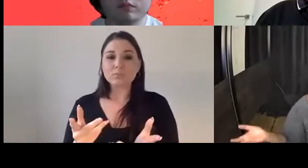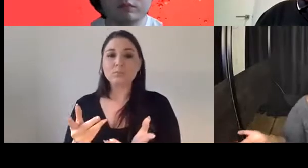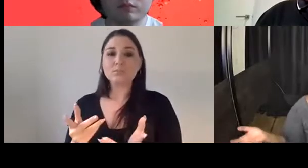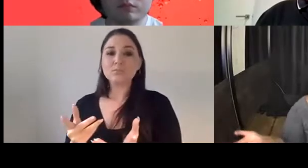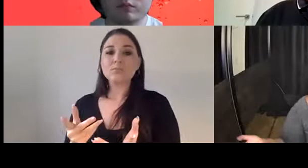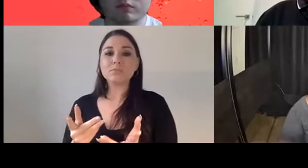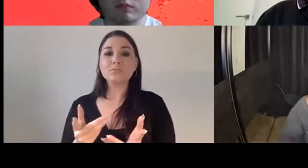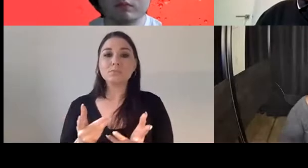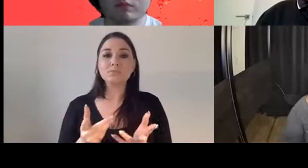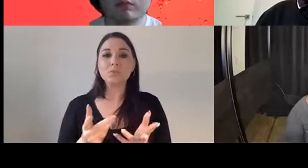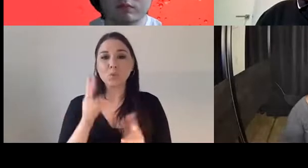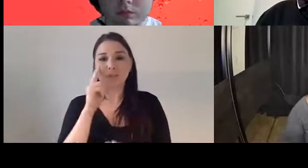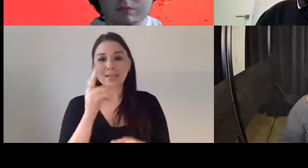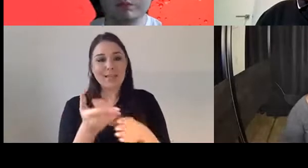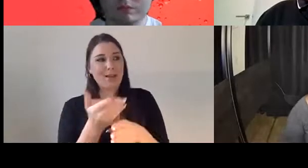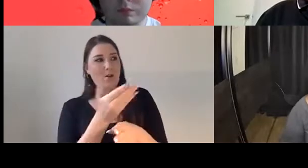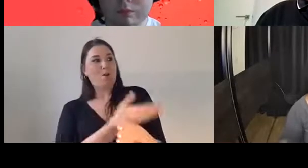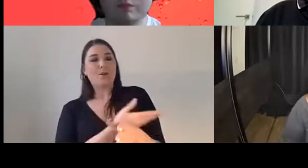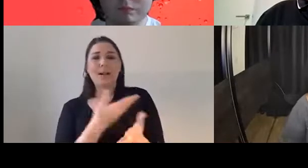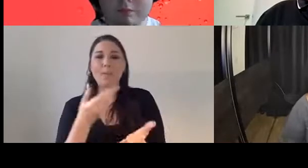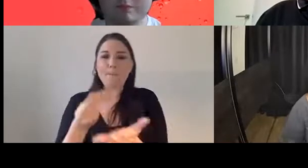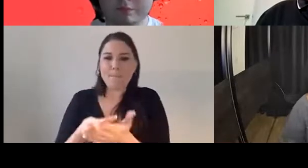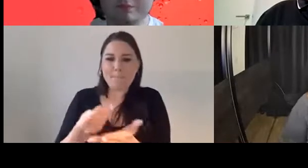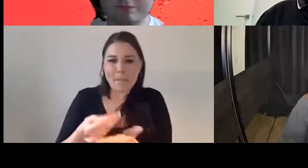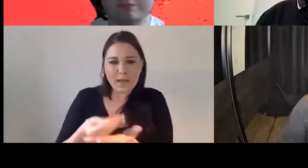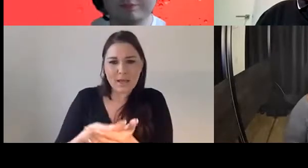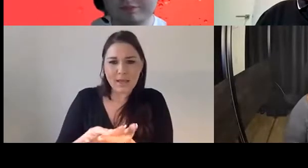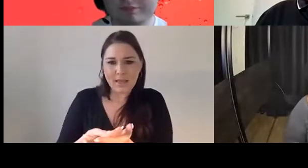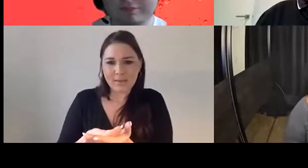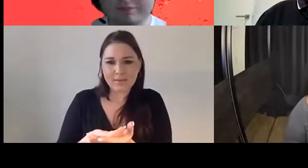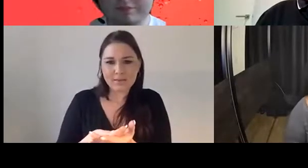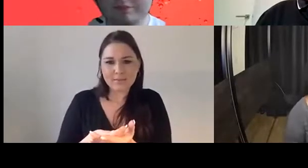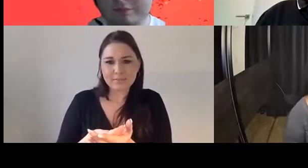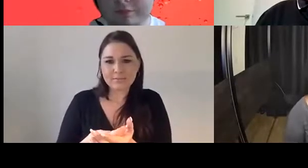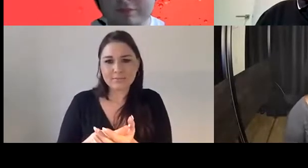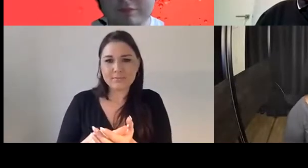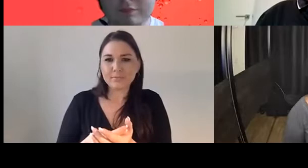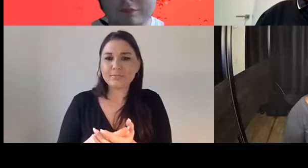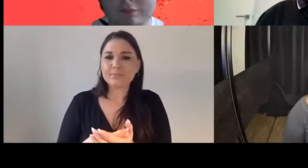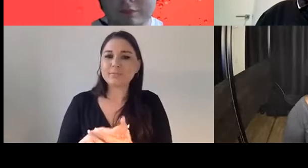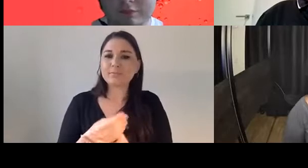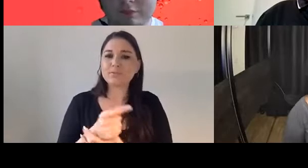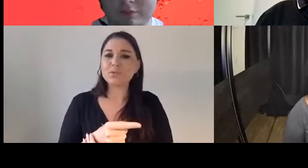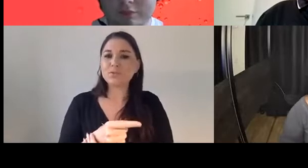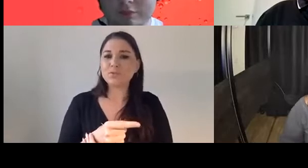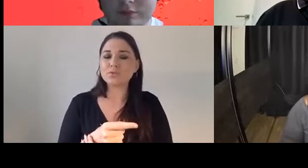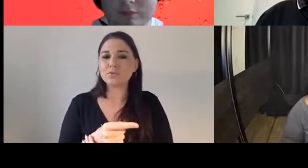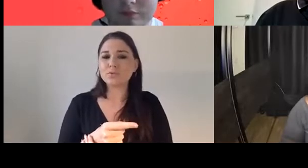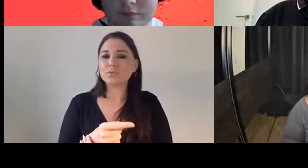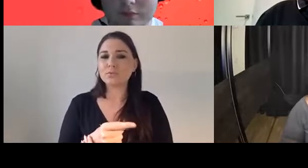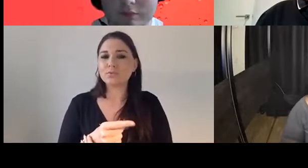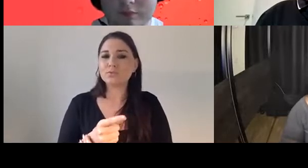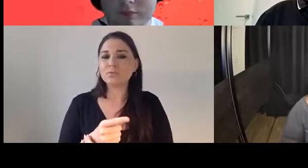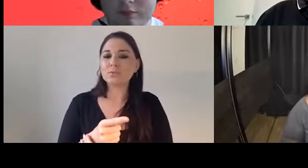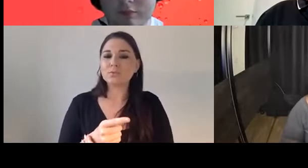you were saying, George, earlier on the number of money, which is not put there. So that's a question that